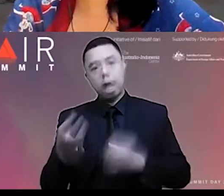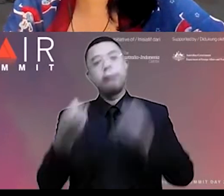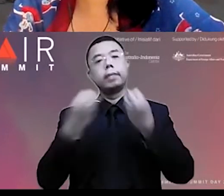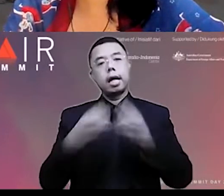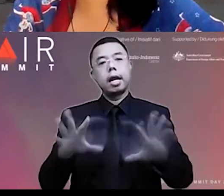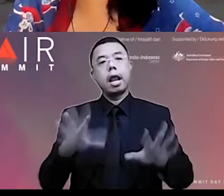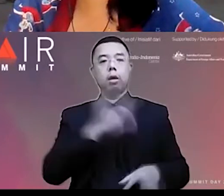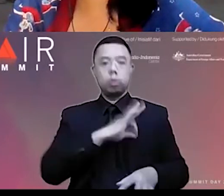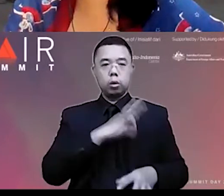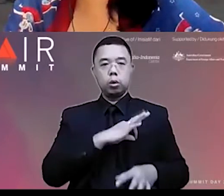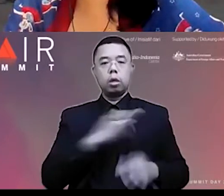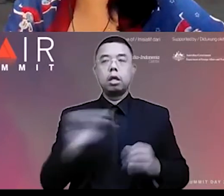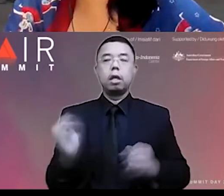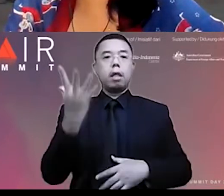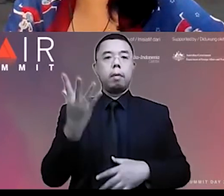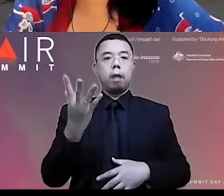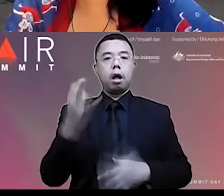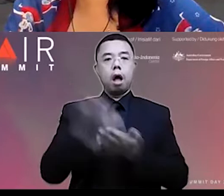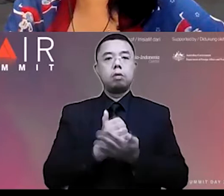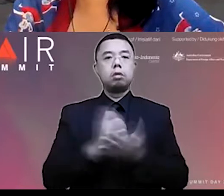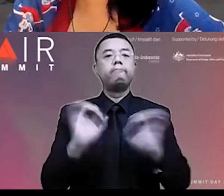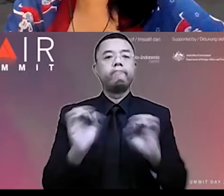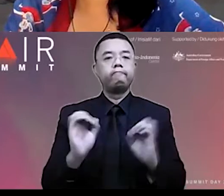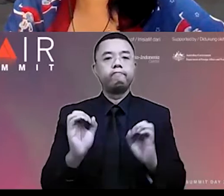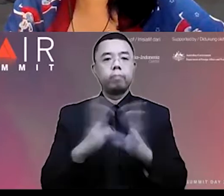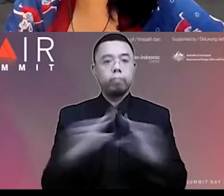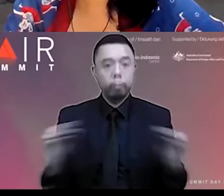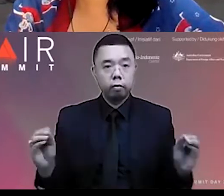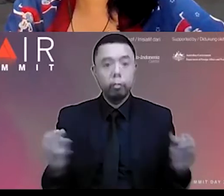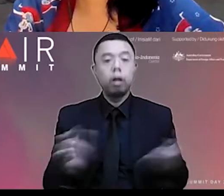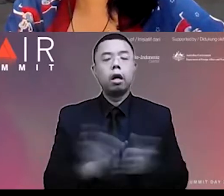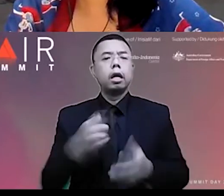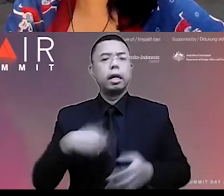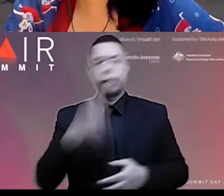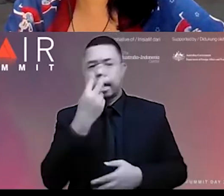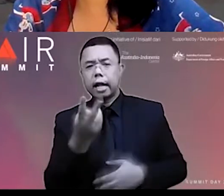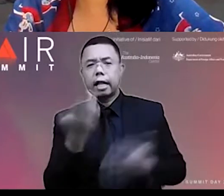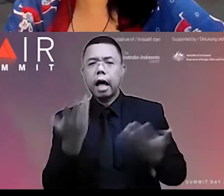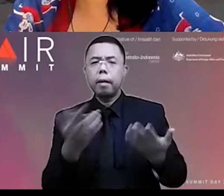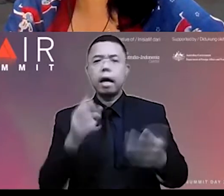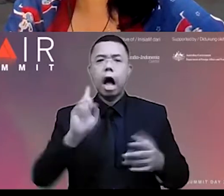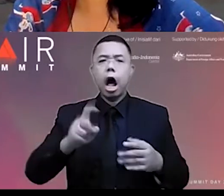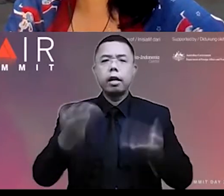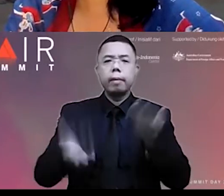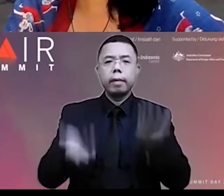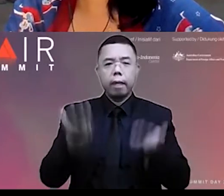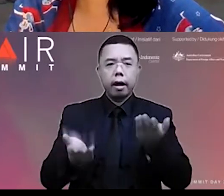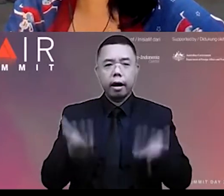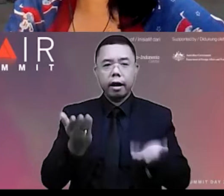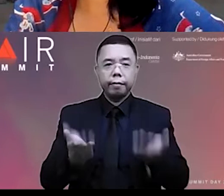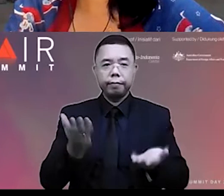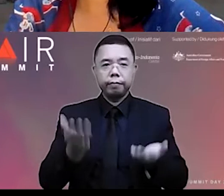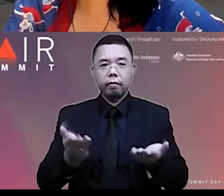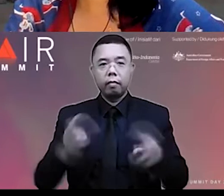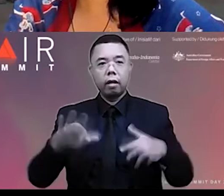on Indonesia and also discuss what needs to be considered as the tourism economy starts to reopen. We're going to have a great chat